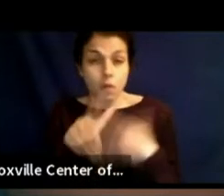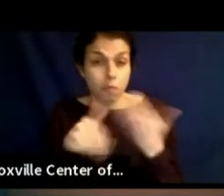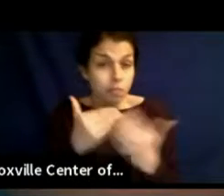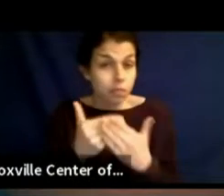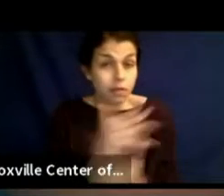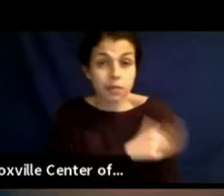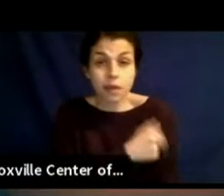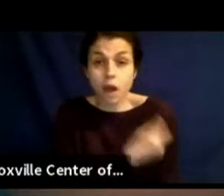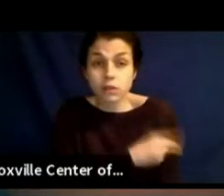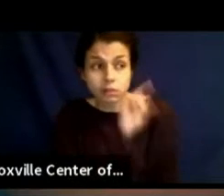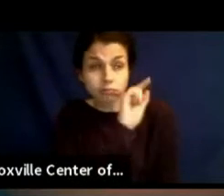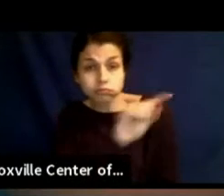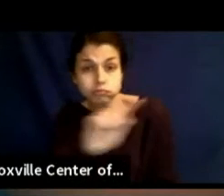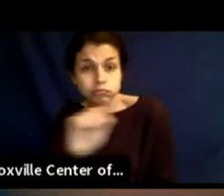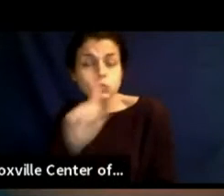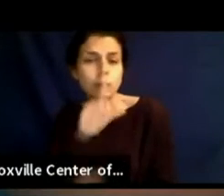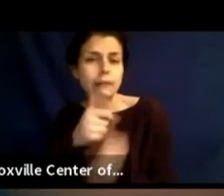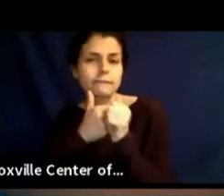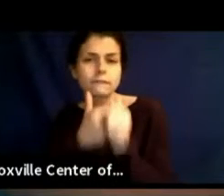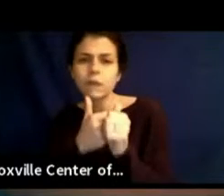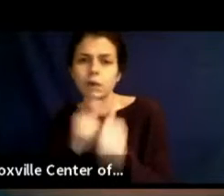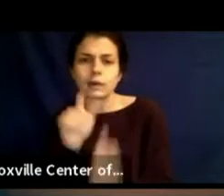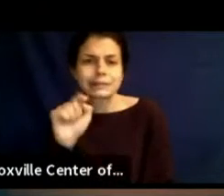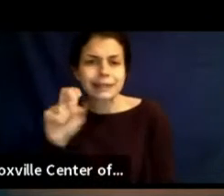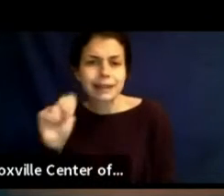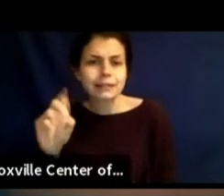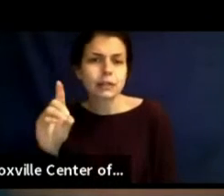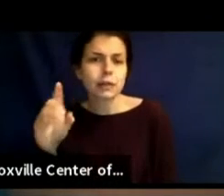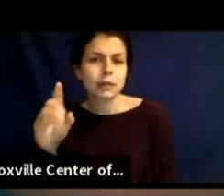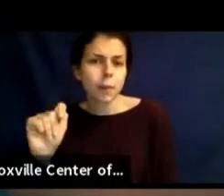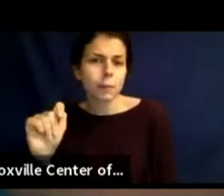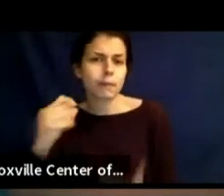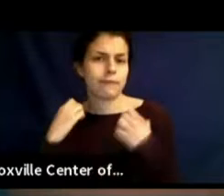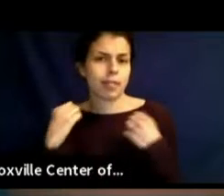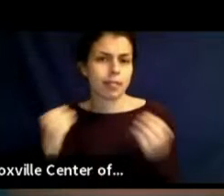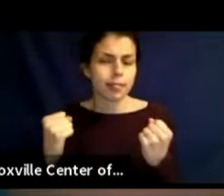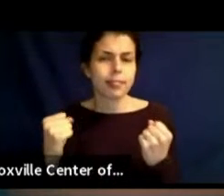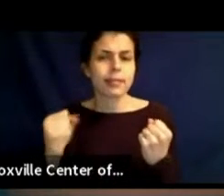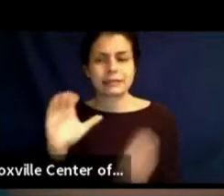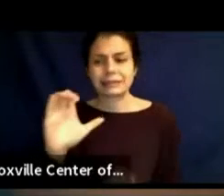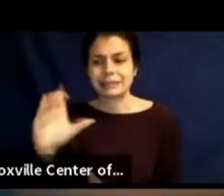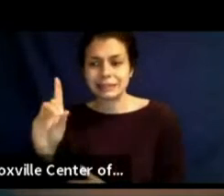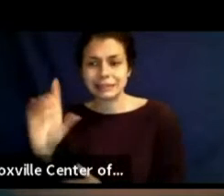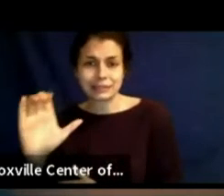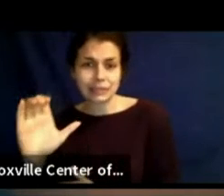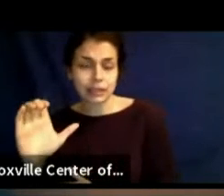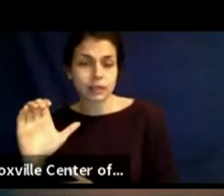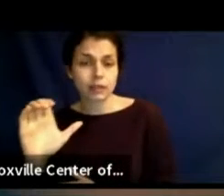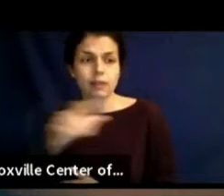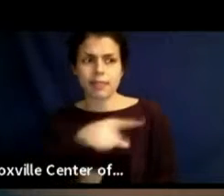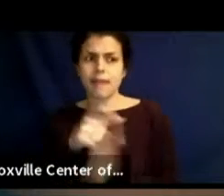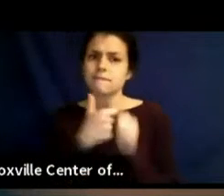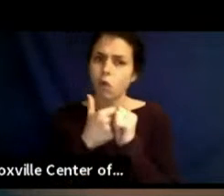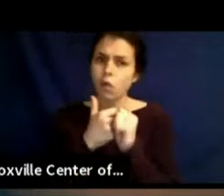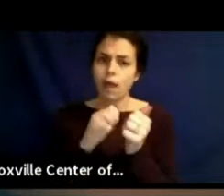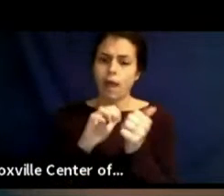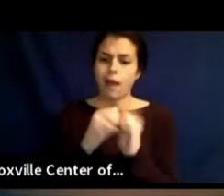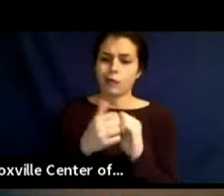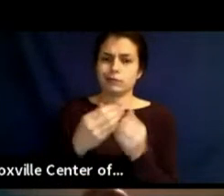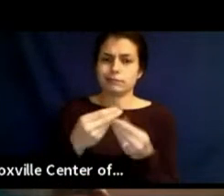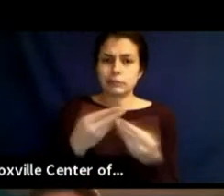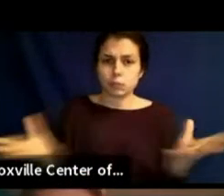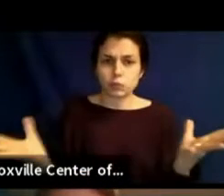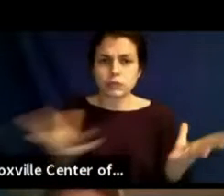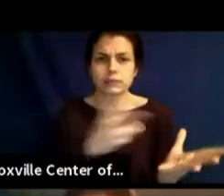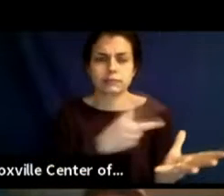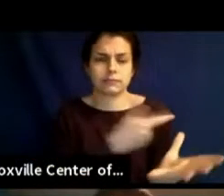following really the Tennessee Department of Health and the CDC's guidelines about the order to distribute the vaccine. But part of that order